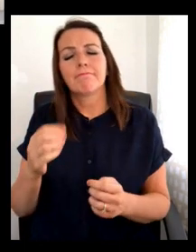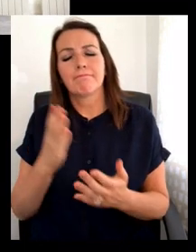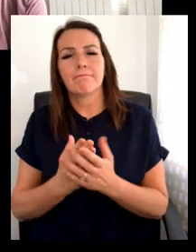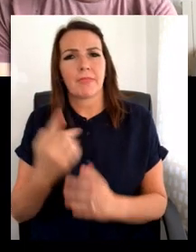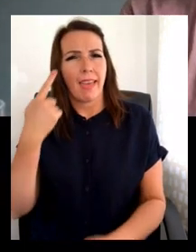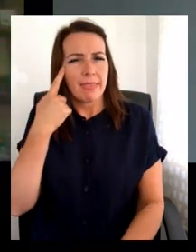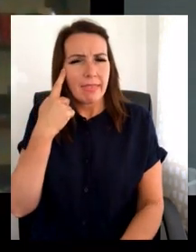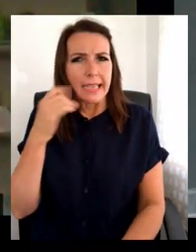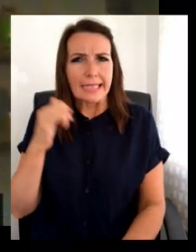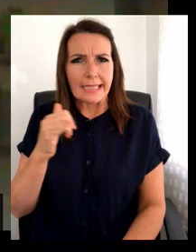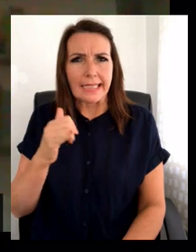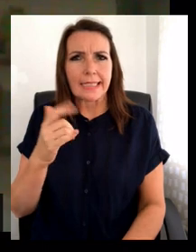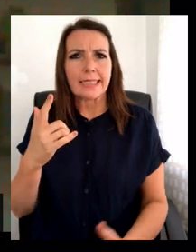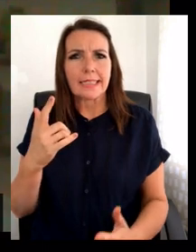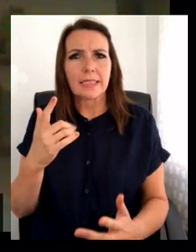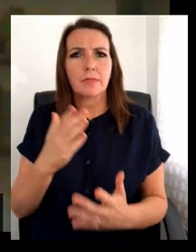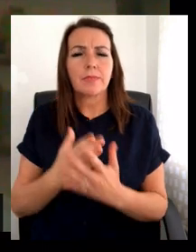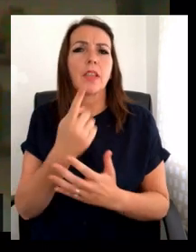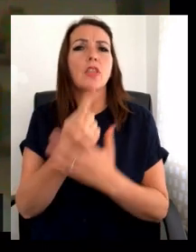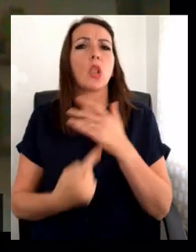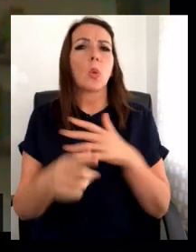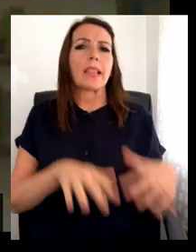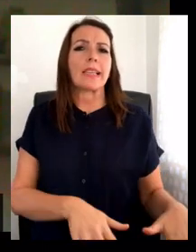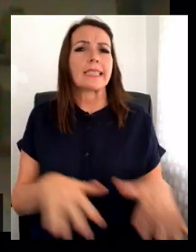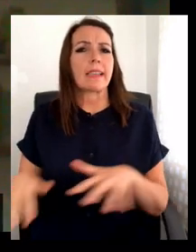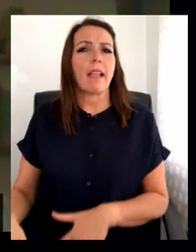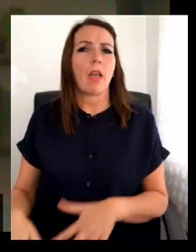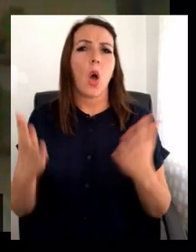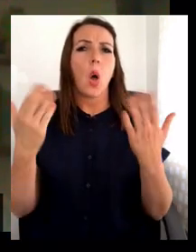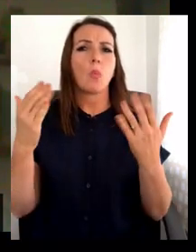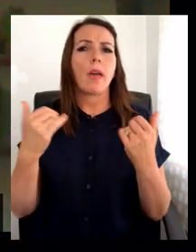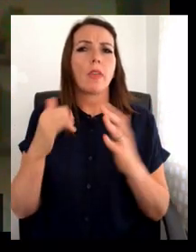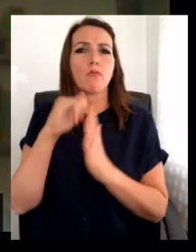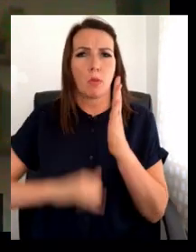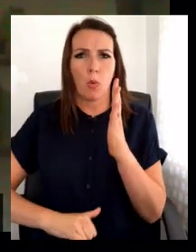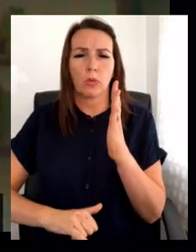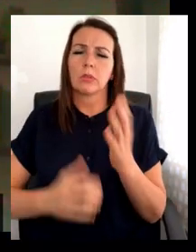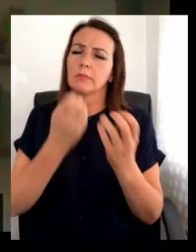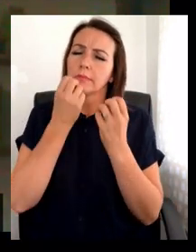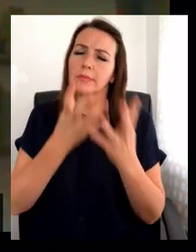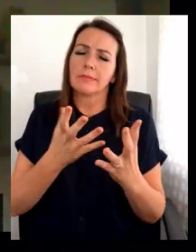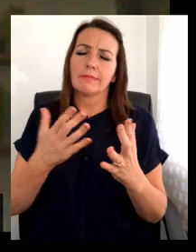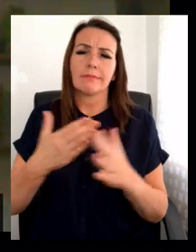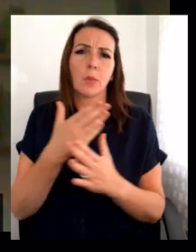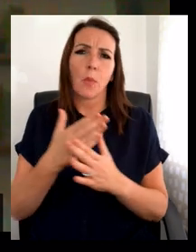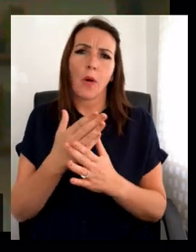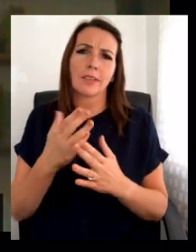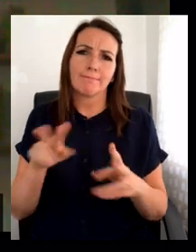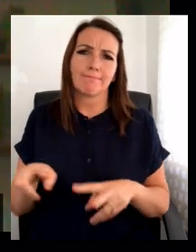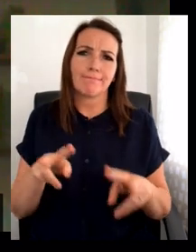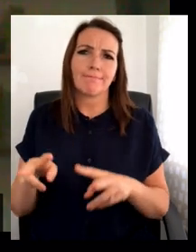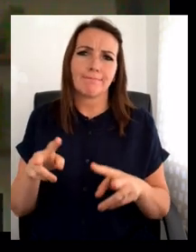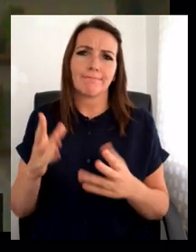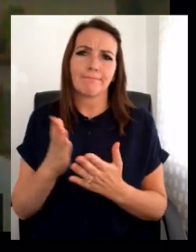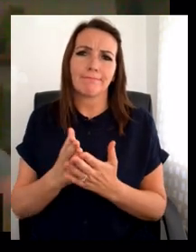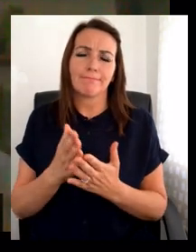I think the Lonely Sailor Weather Report is what is really a beautiful piece, and it was it's a work that emerged out of one of